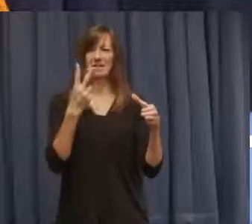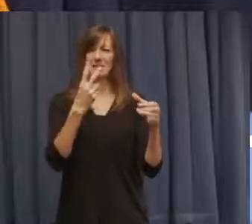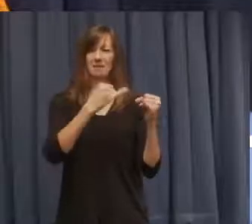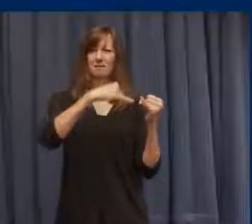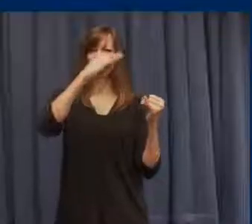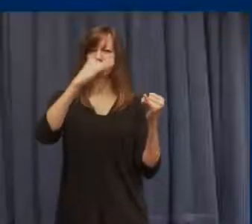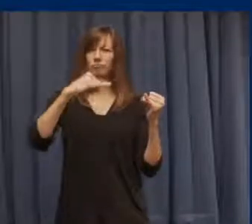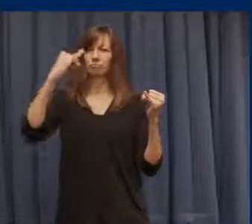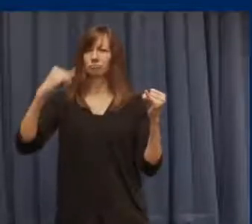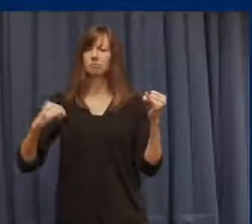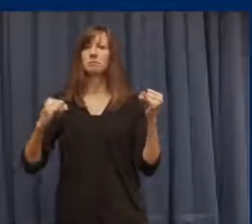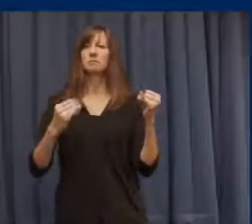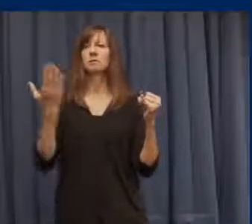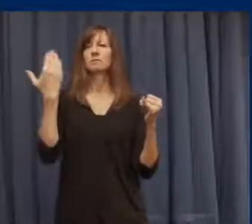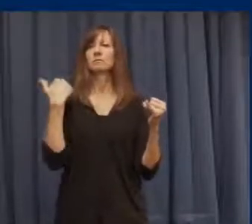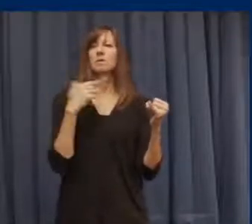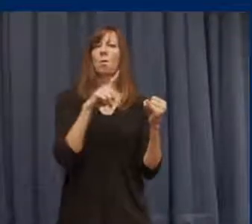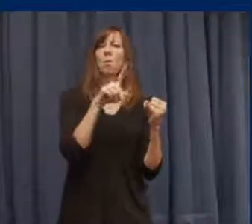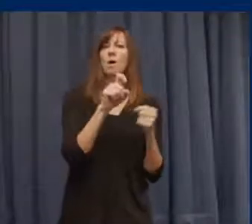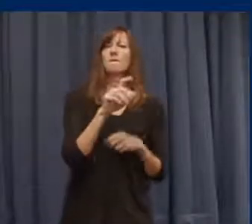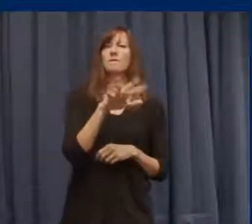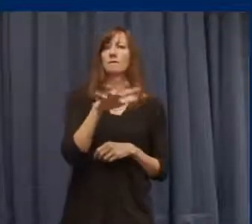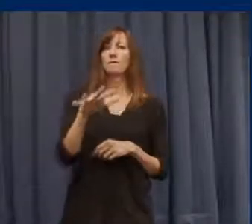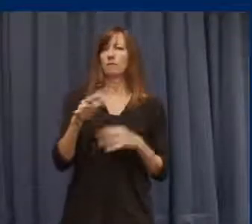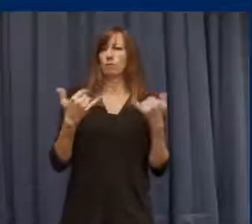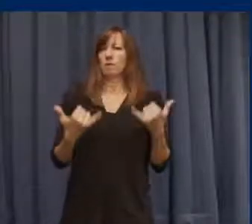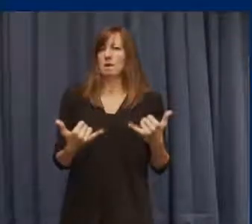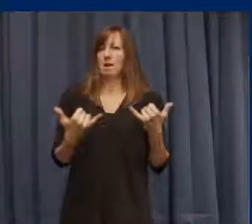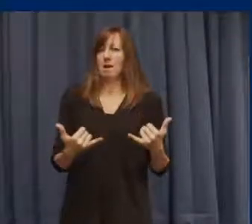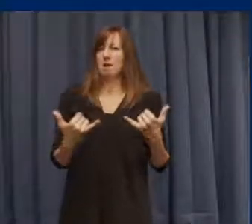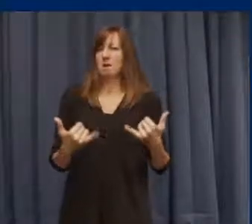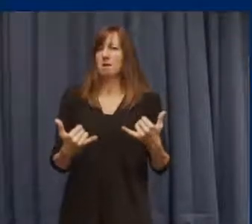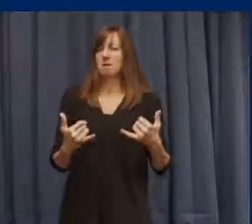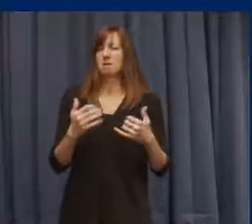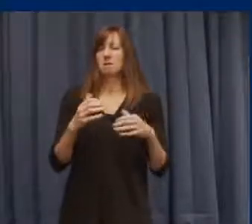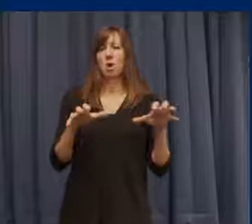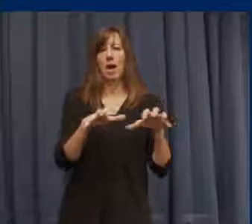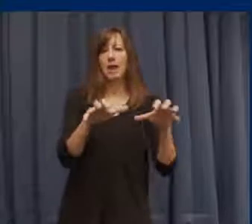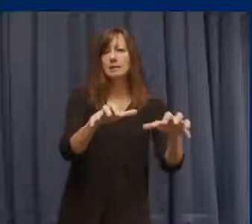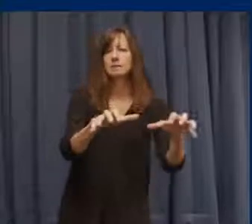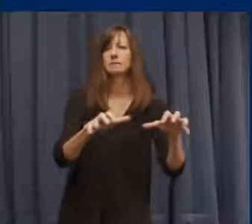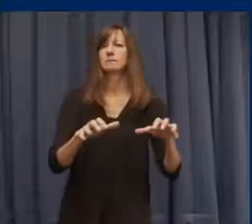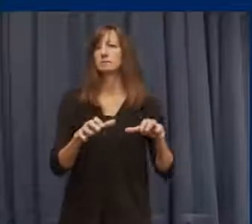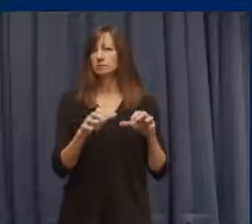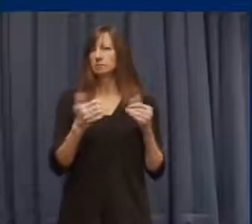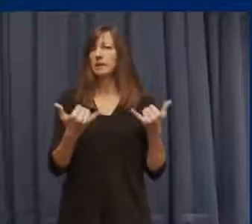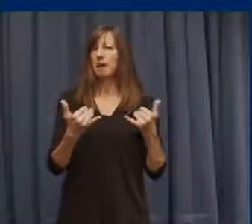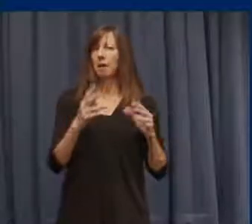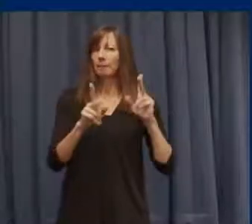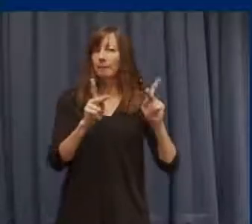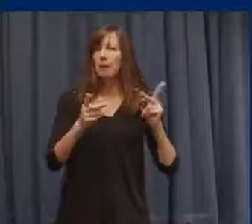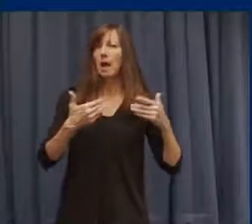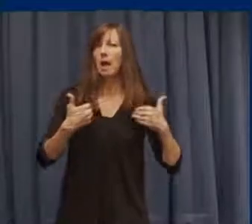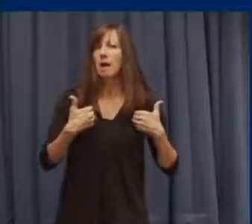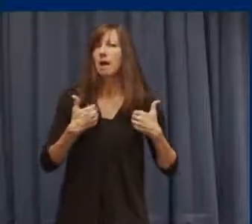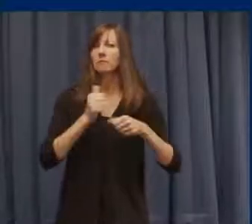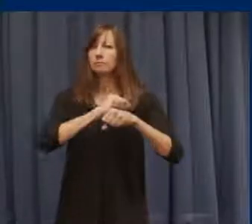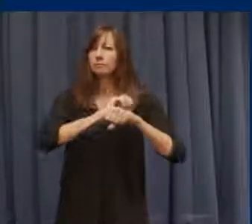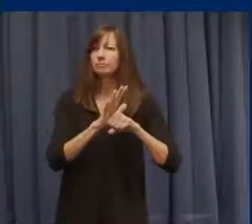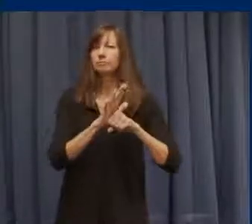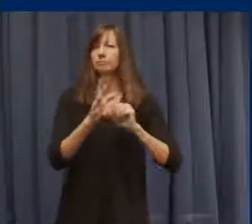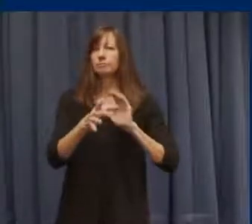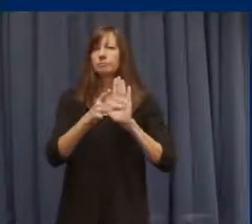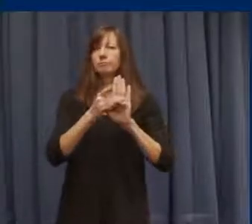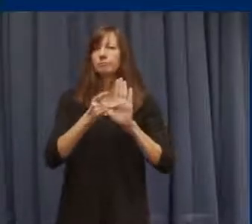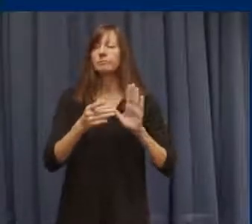right now for active cases, and that has stayed steady, but we're up about